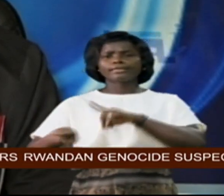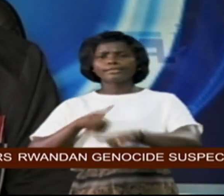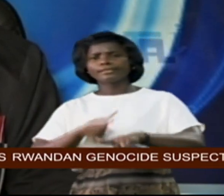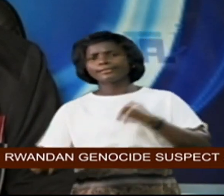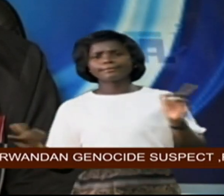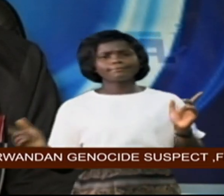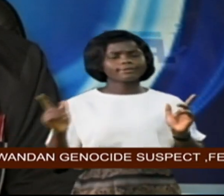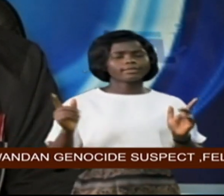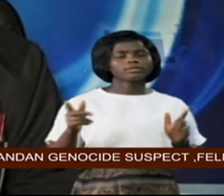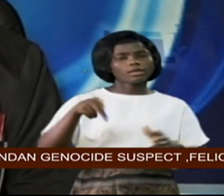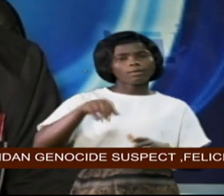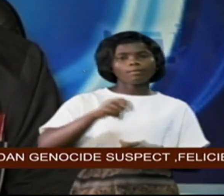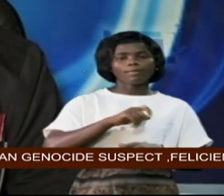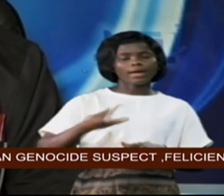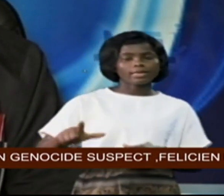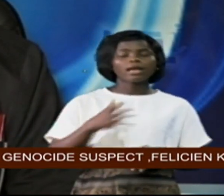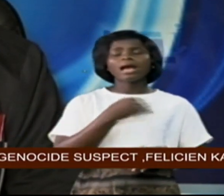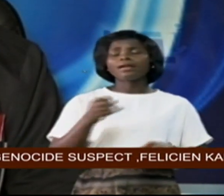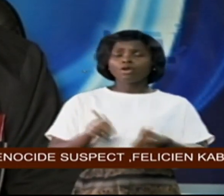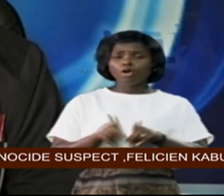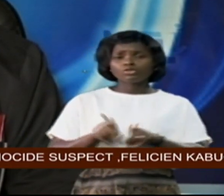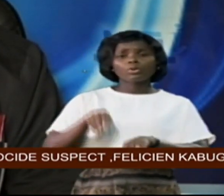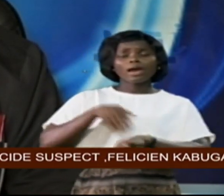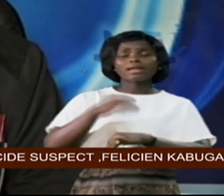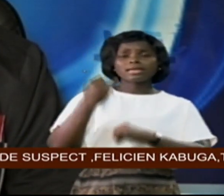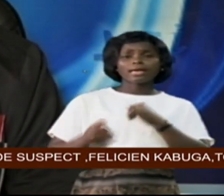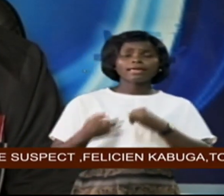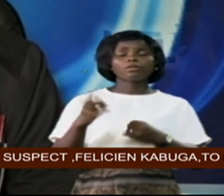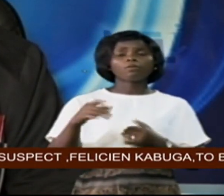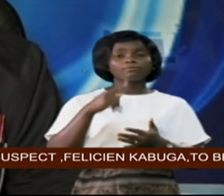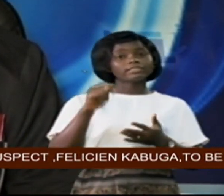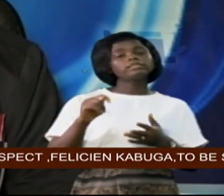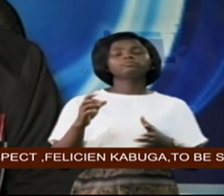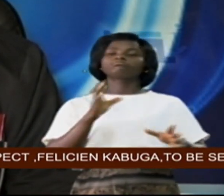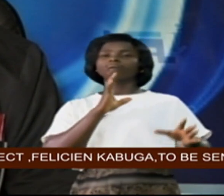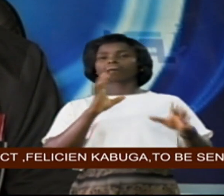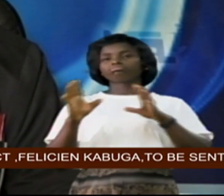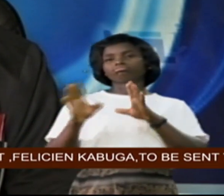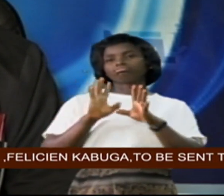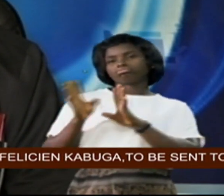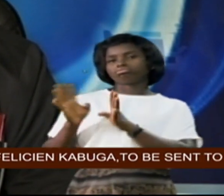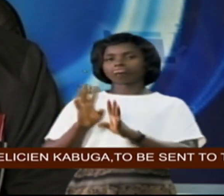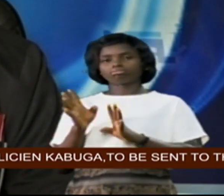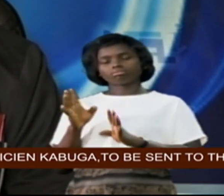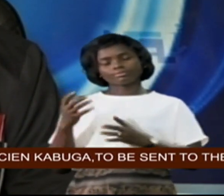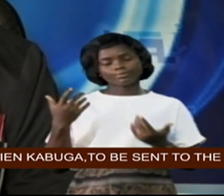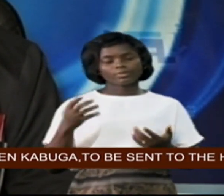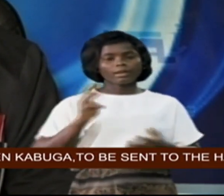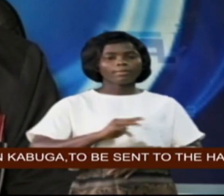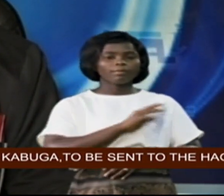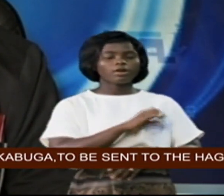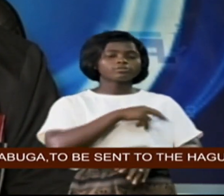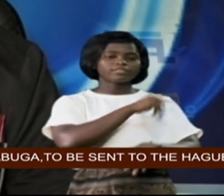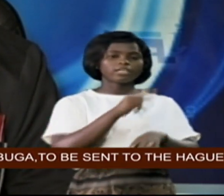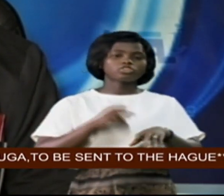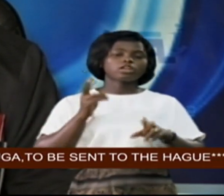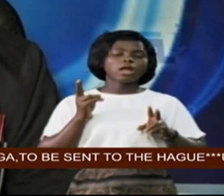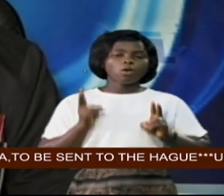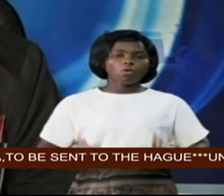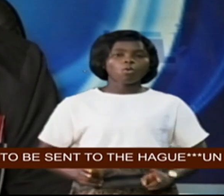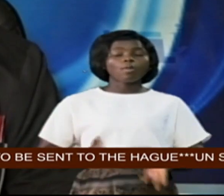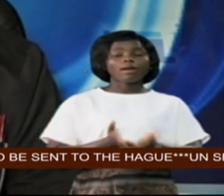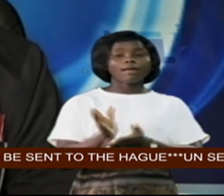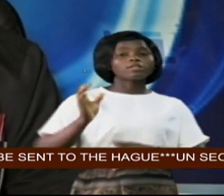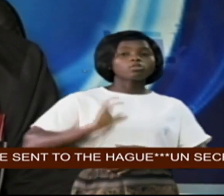their complaints. And of course, at the end of the hearings, there's members of the National Human Rights Commission in all